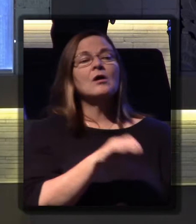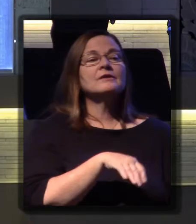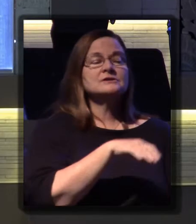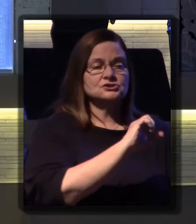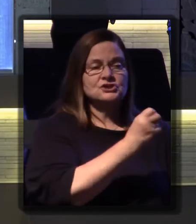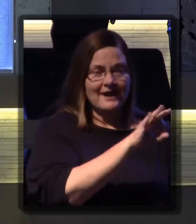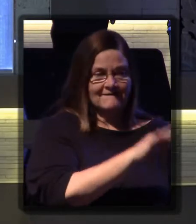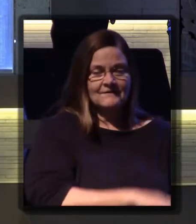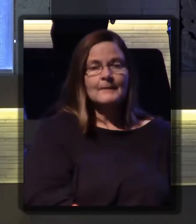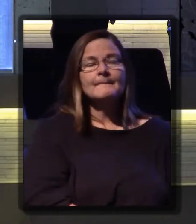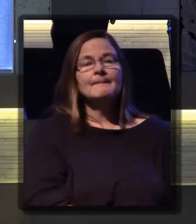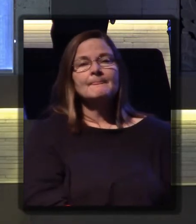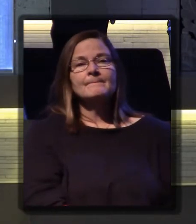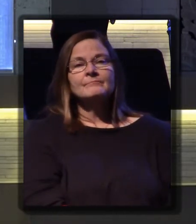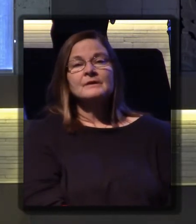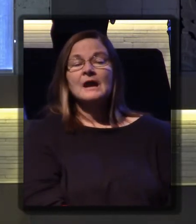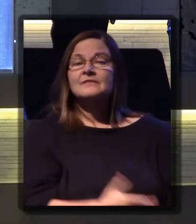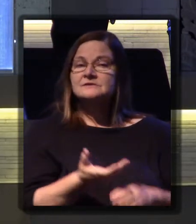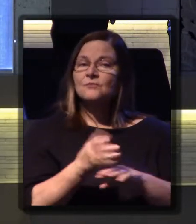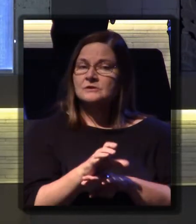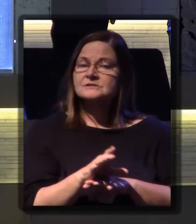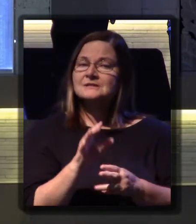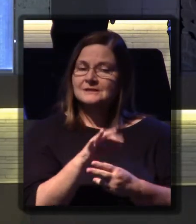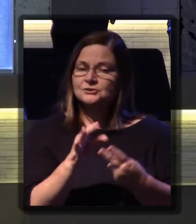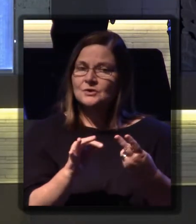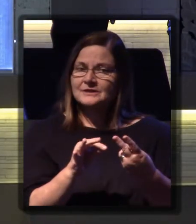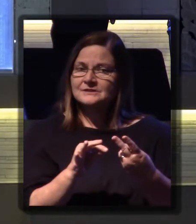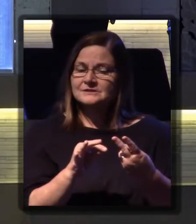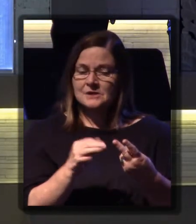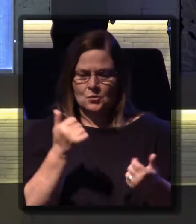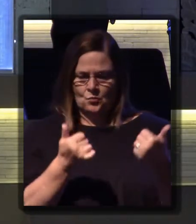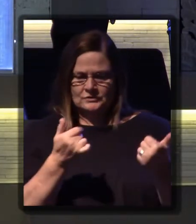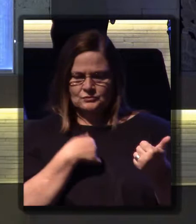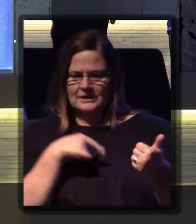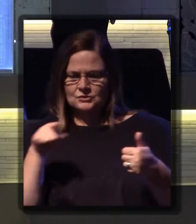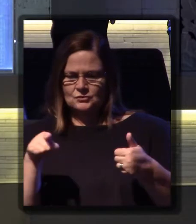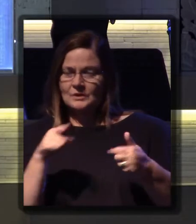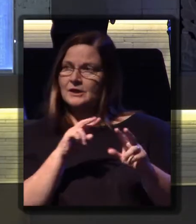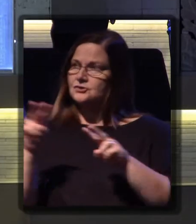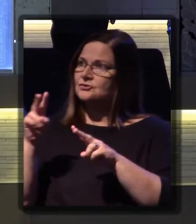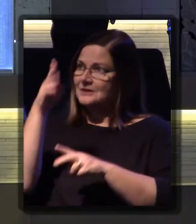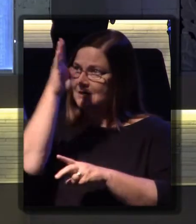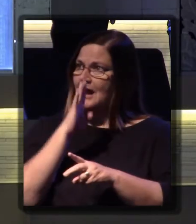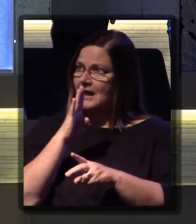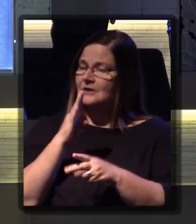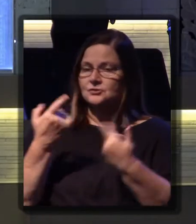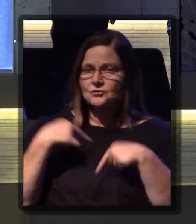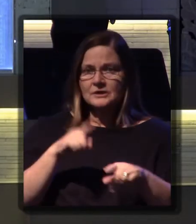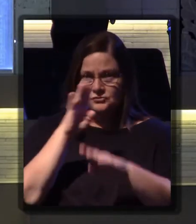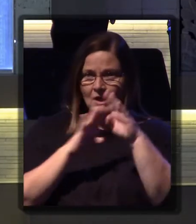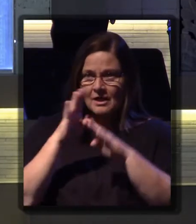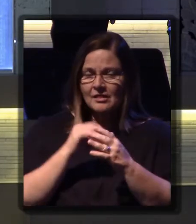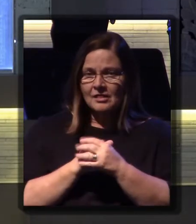or rootless. We're either a tree or we're the chaff. And this contrast forces a choice to